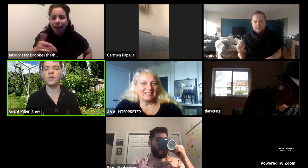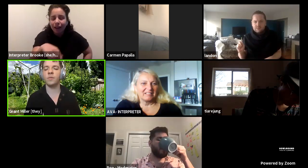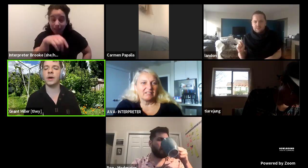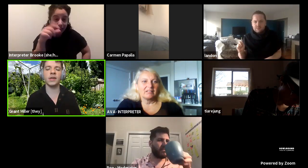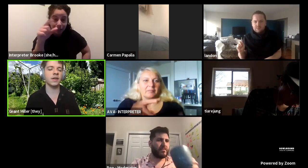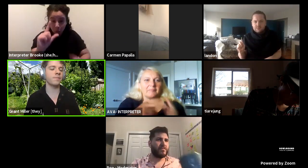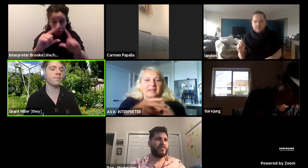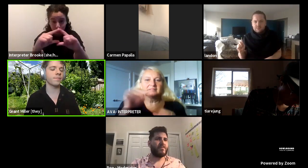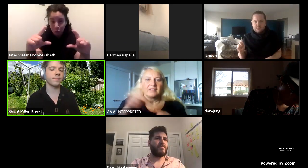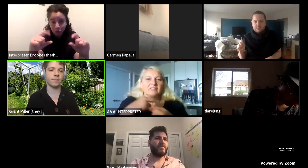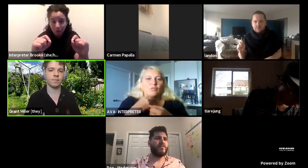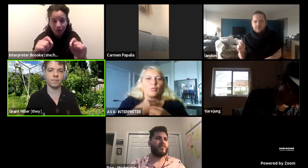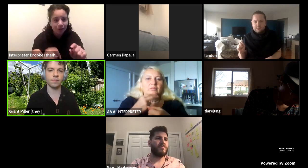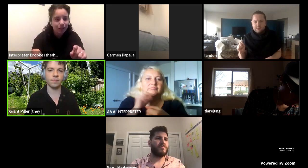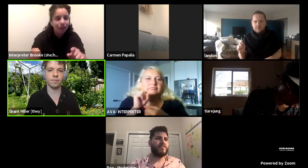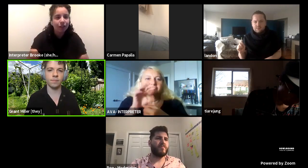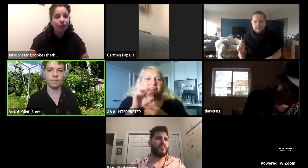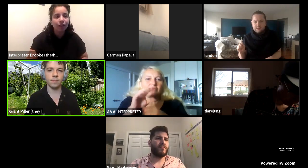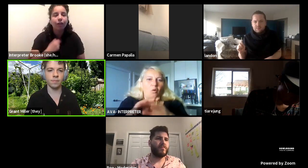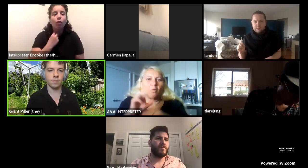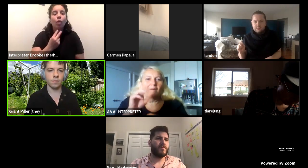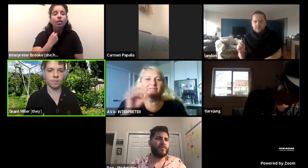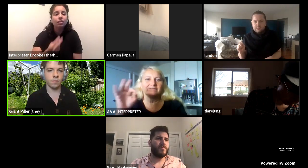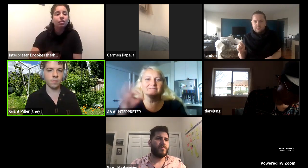weight of your body.